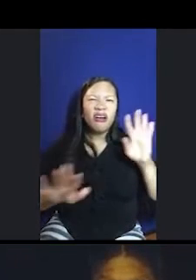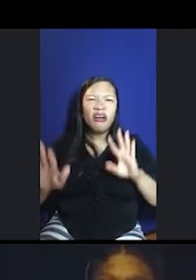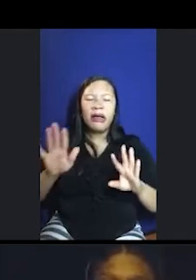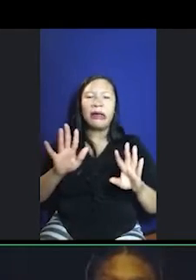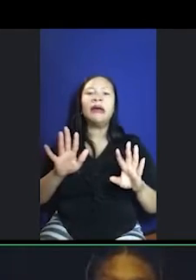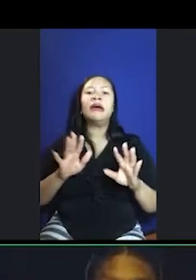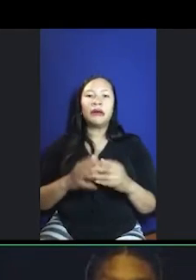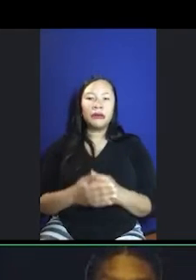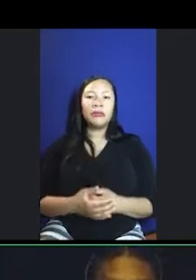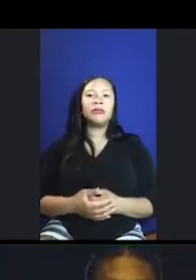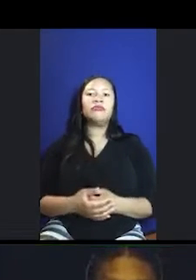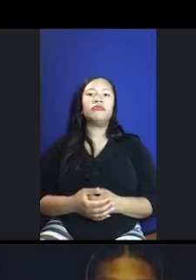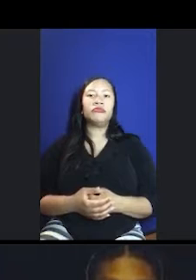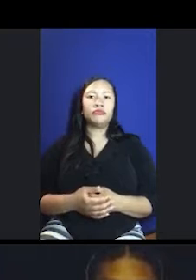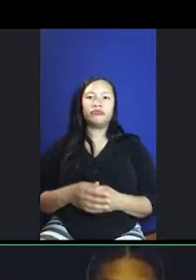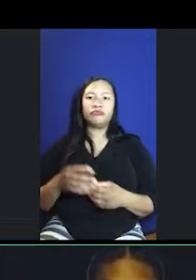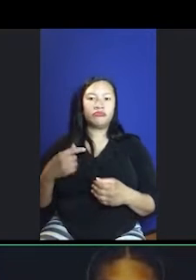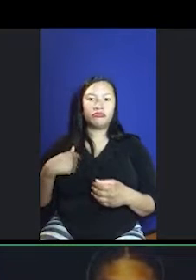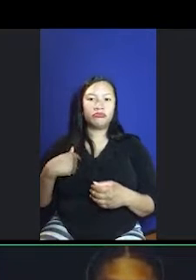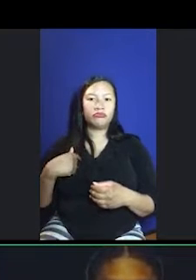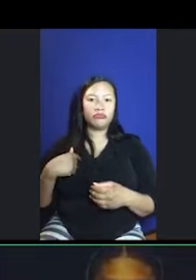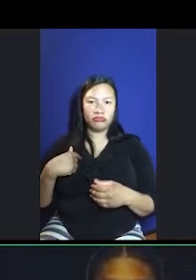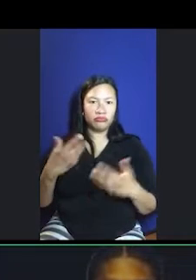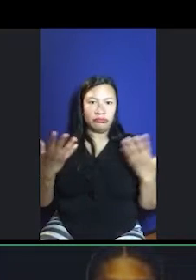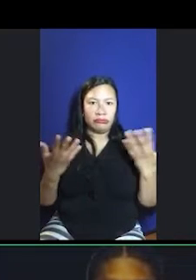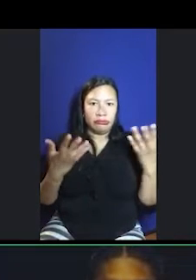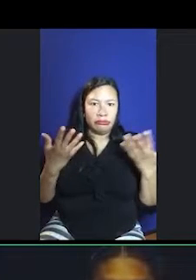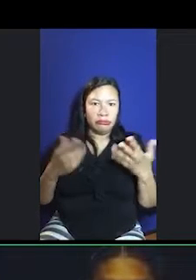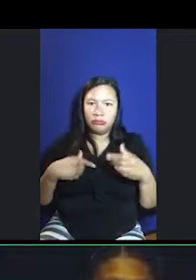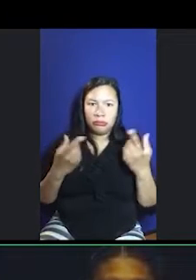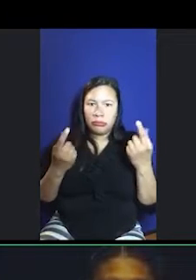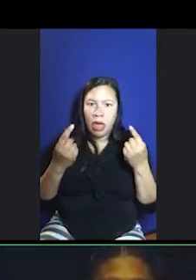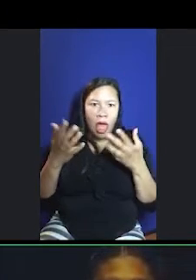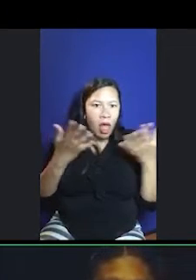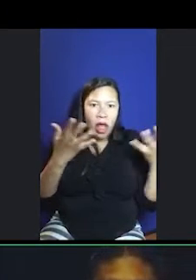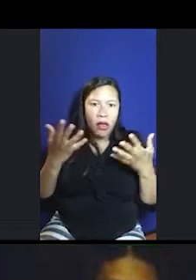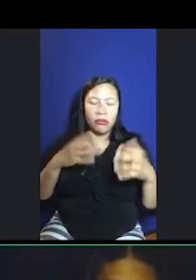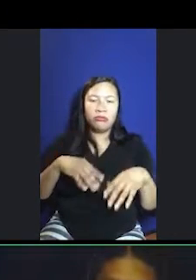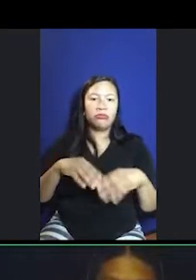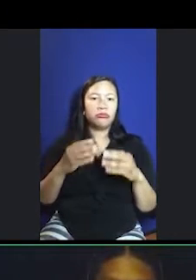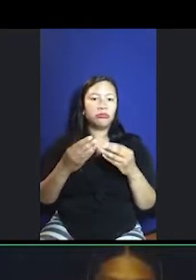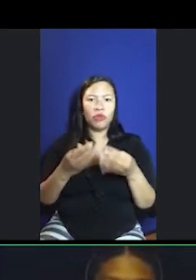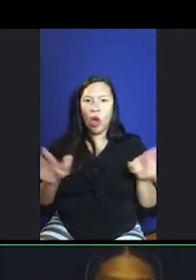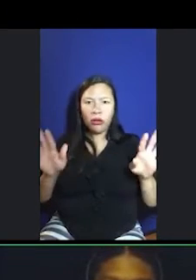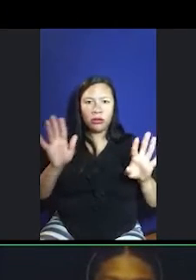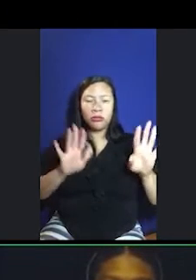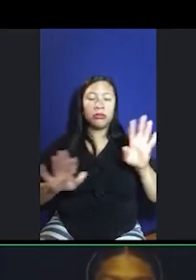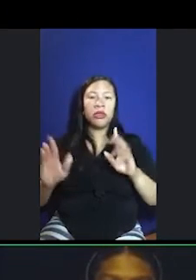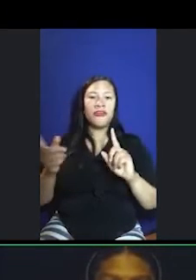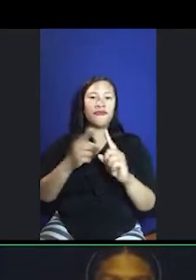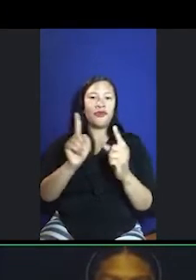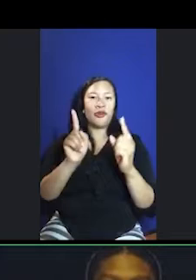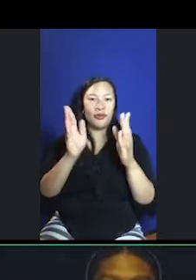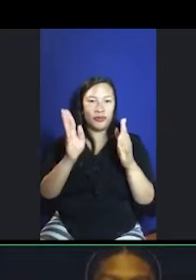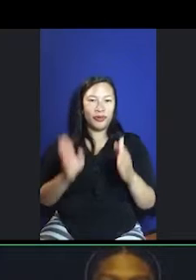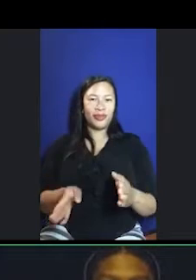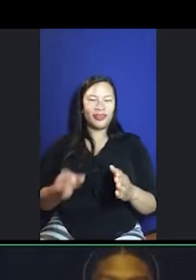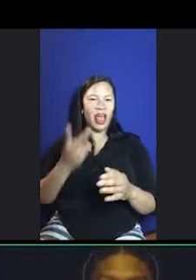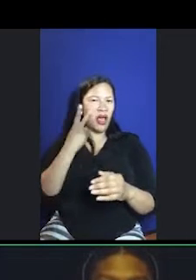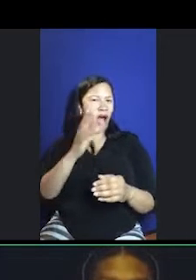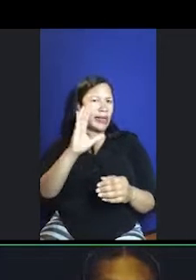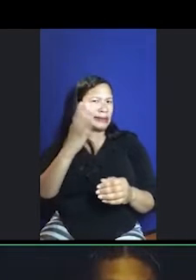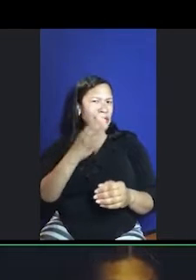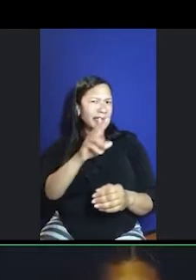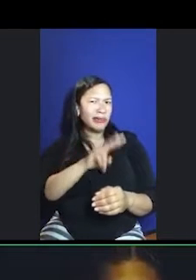know, I, yeah, I didn't know what I was doing. But at any rate, the first person I saw who seemed okay,